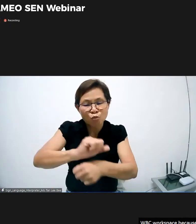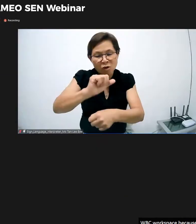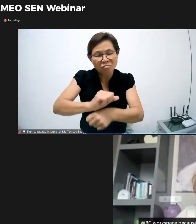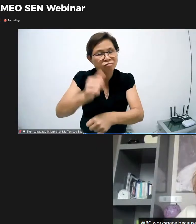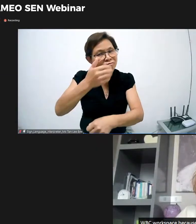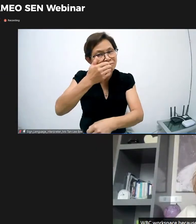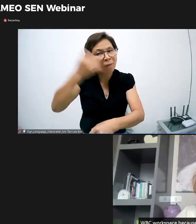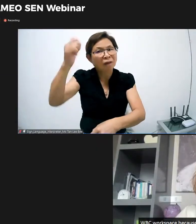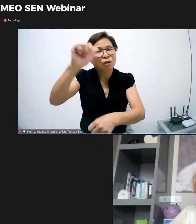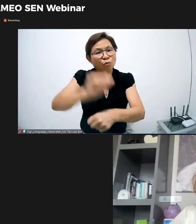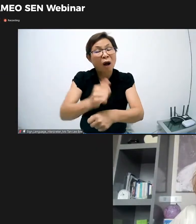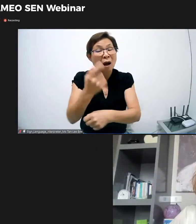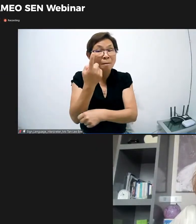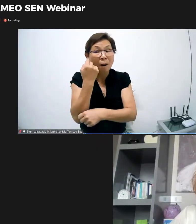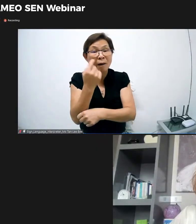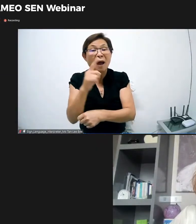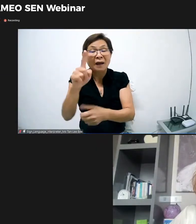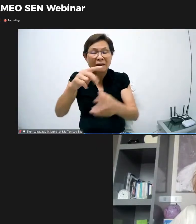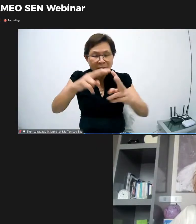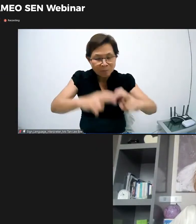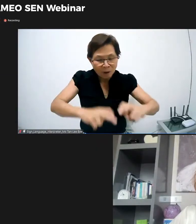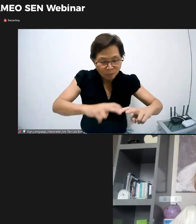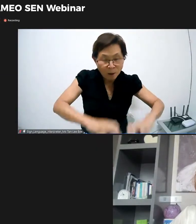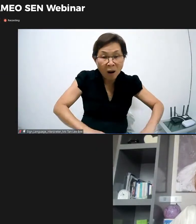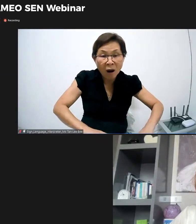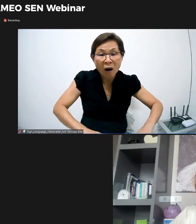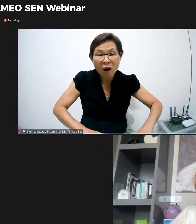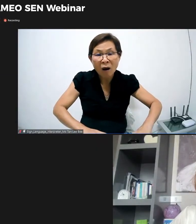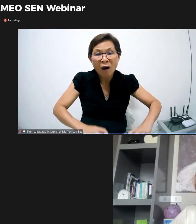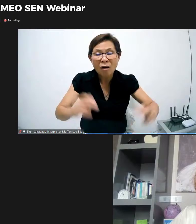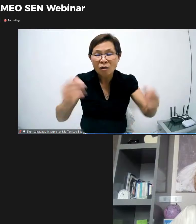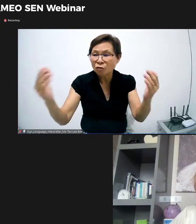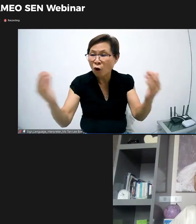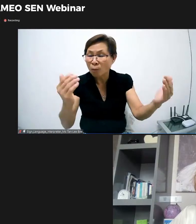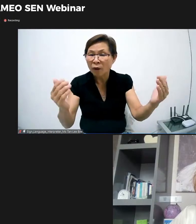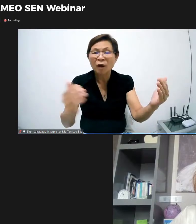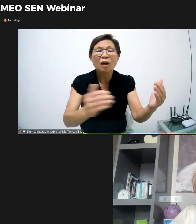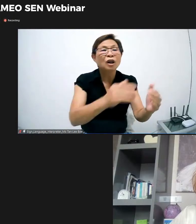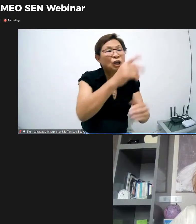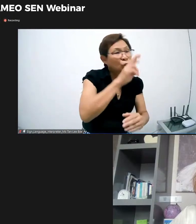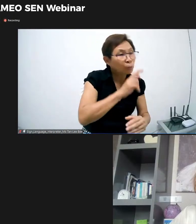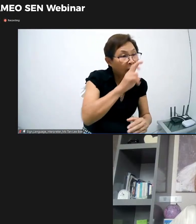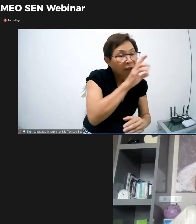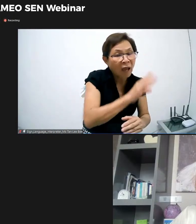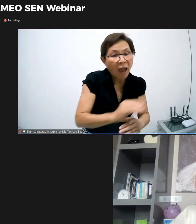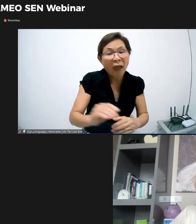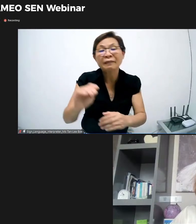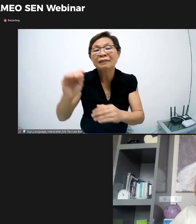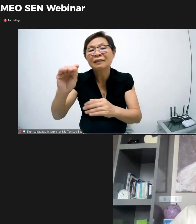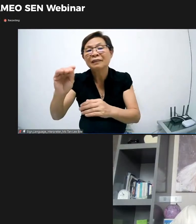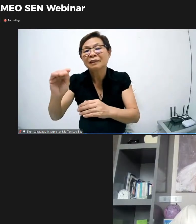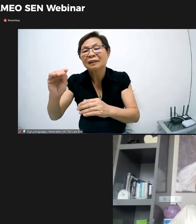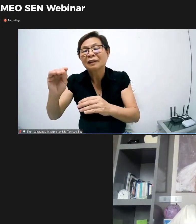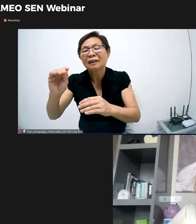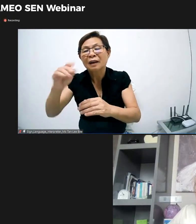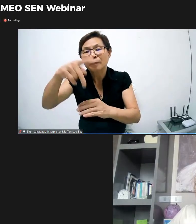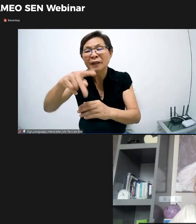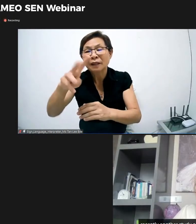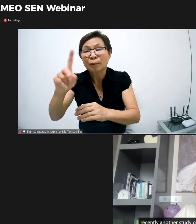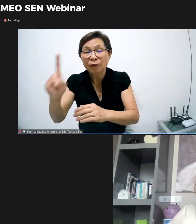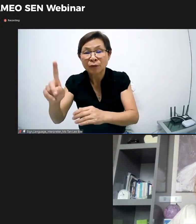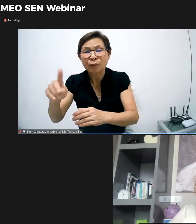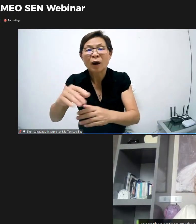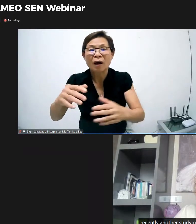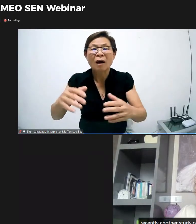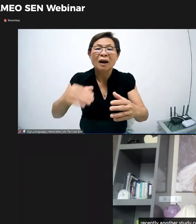And more recently, another study compared workers with and without disabilities in the hospitality, healthcare, and retail sectors and